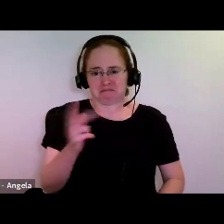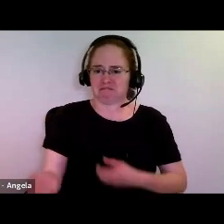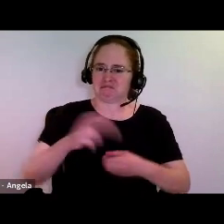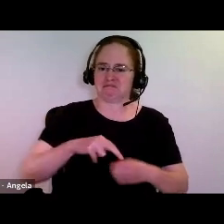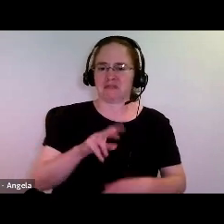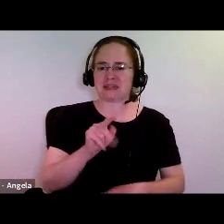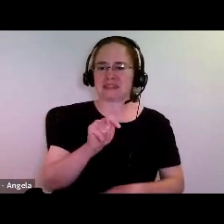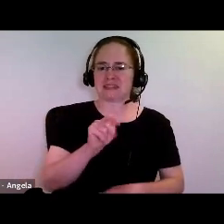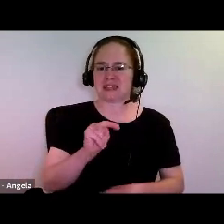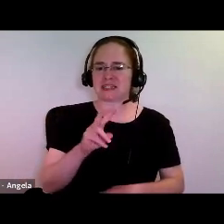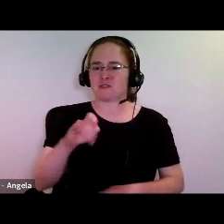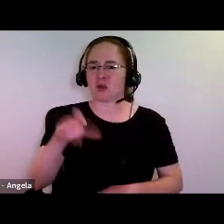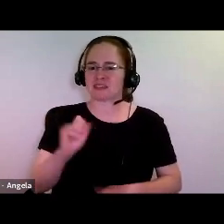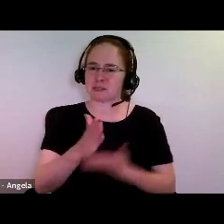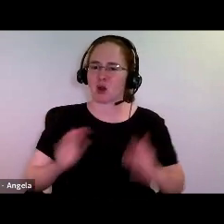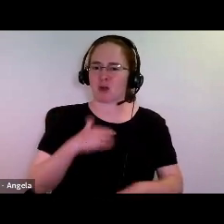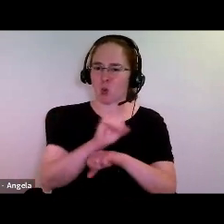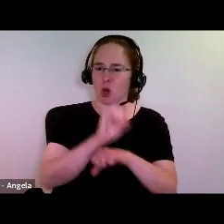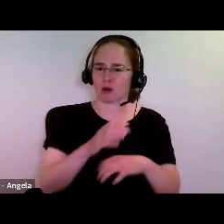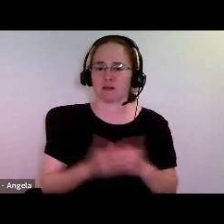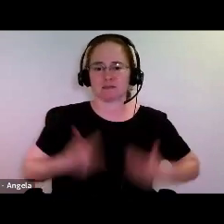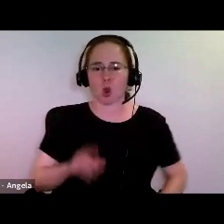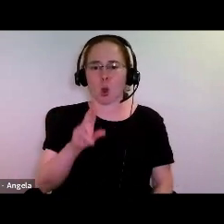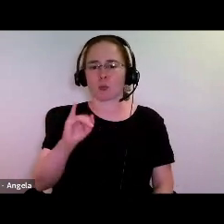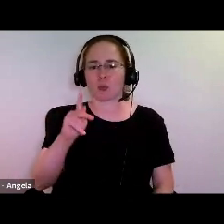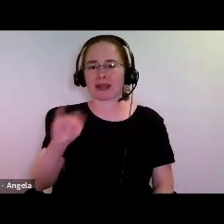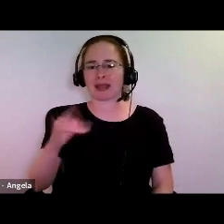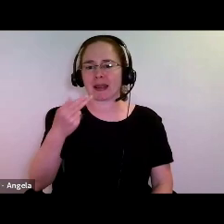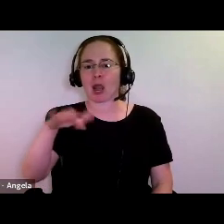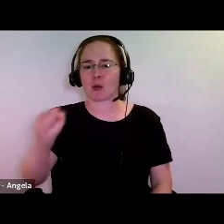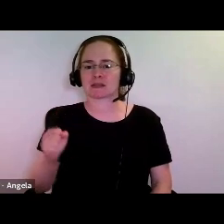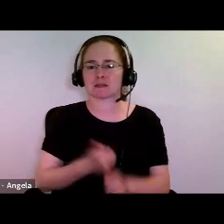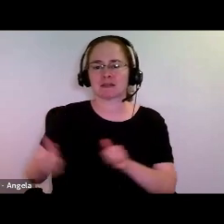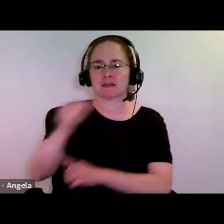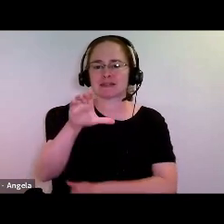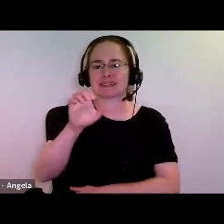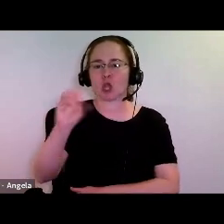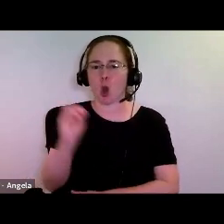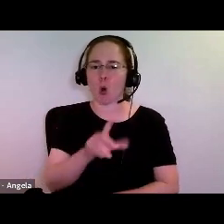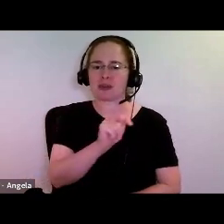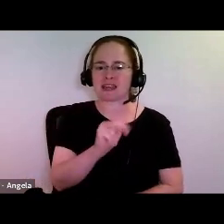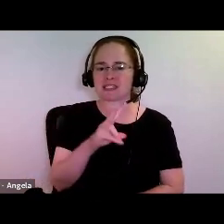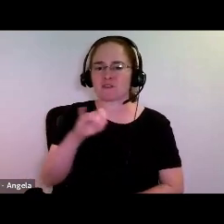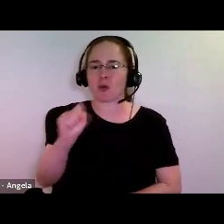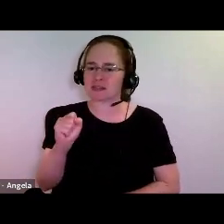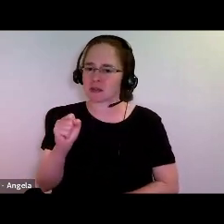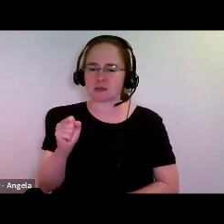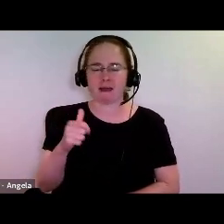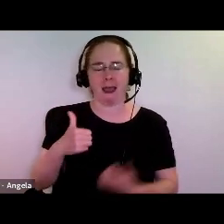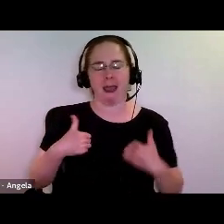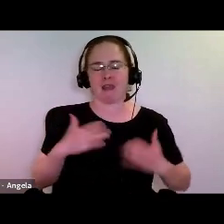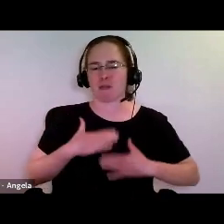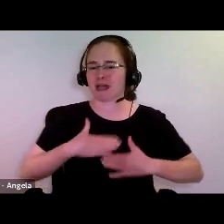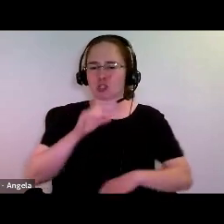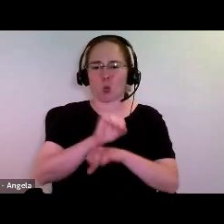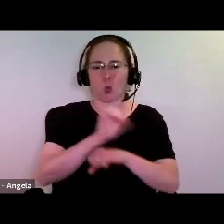Tennessee Voices and part of our work. I'm Ricky Harris. I'm the CEO at Tennessee Voices, and I get the great pleasure of